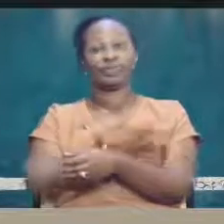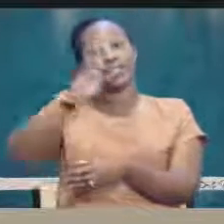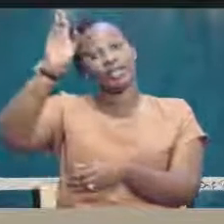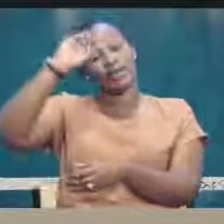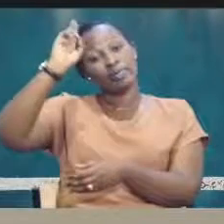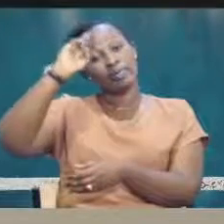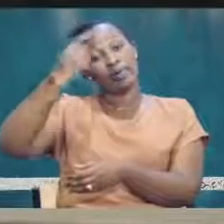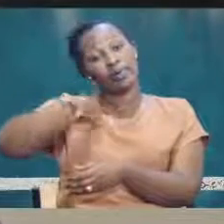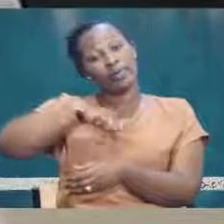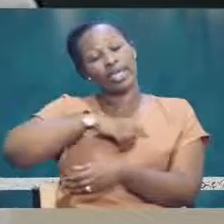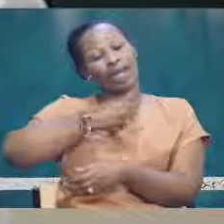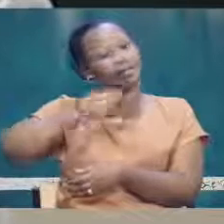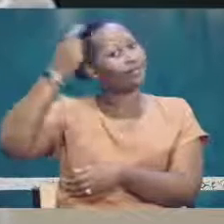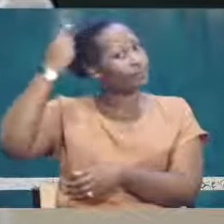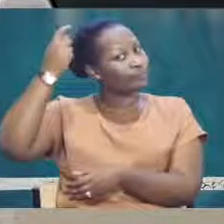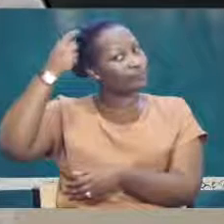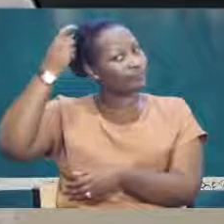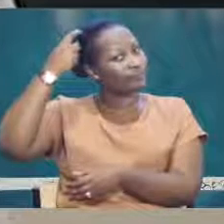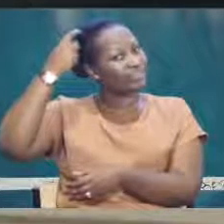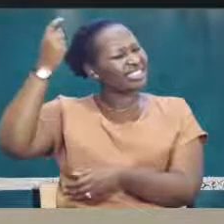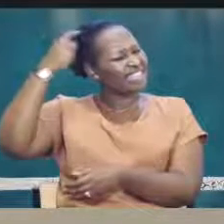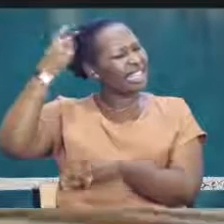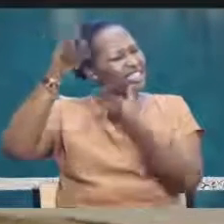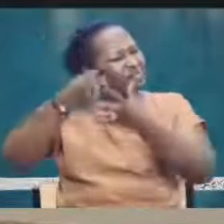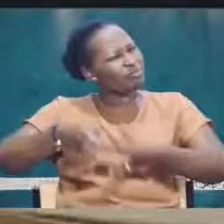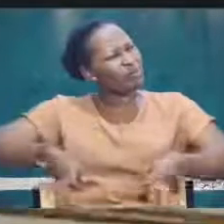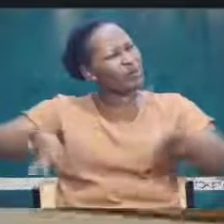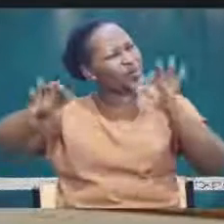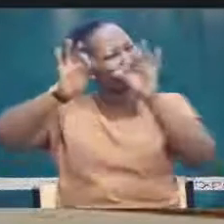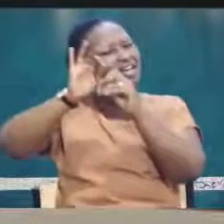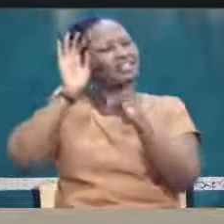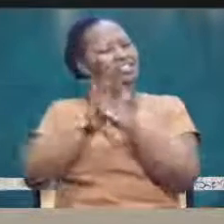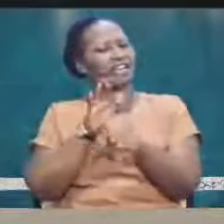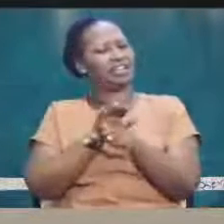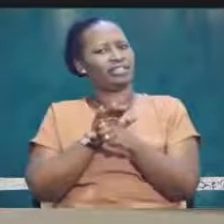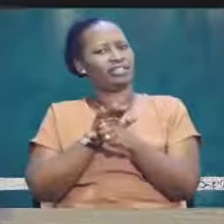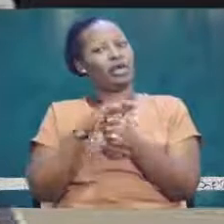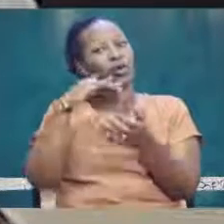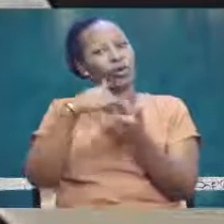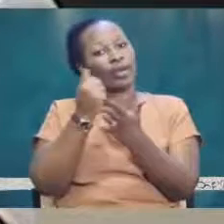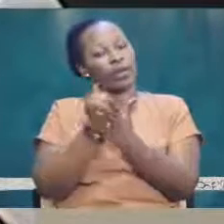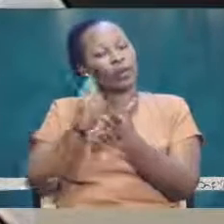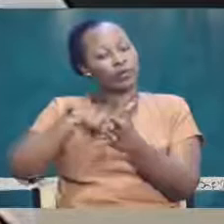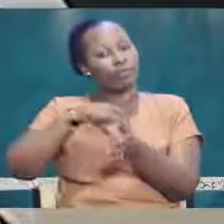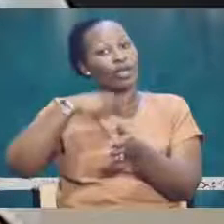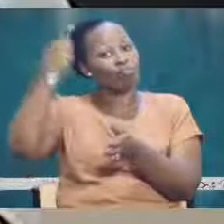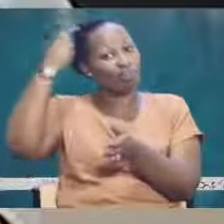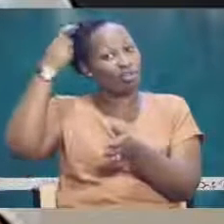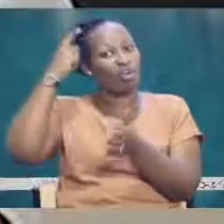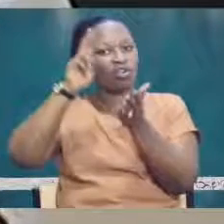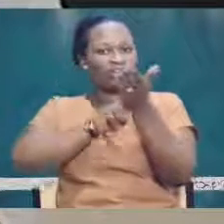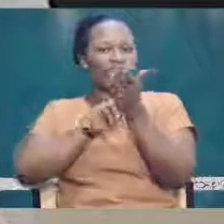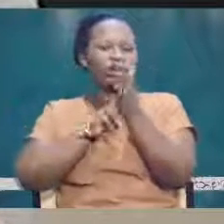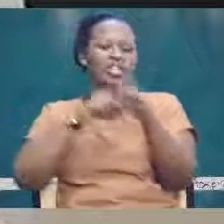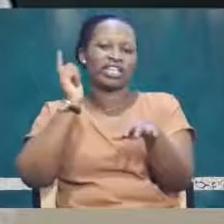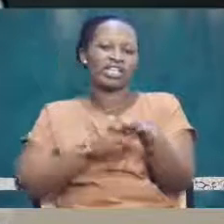Remember, we have the brain, which is a very important organ of the body because we use it when we